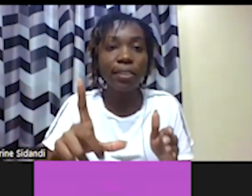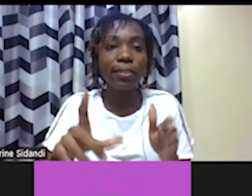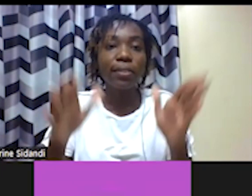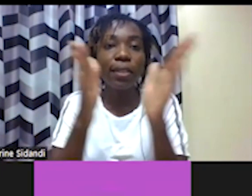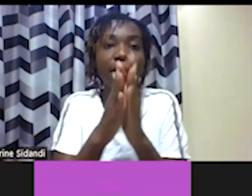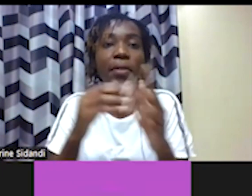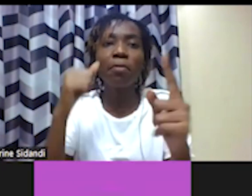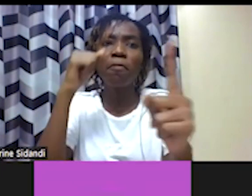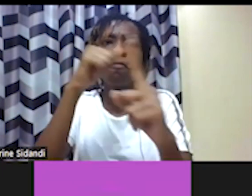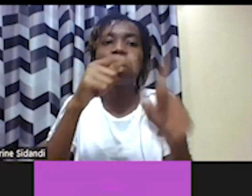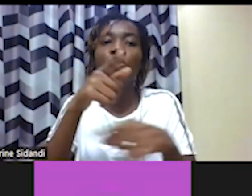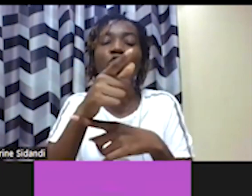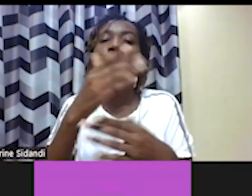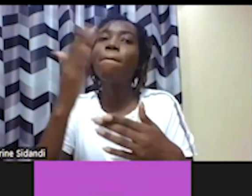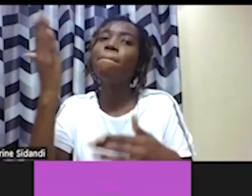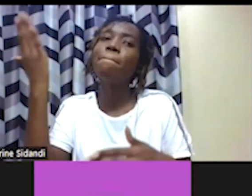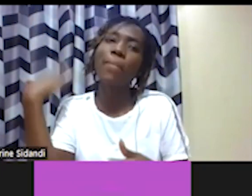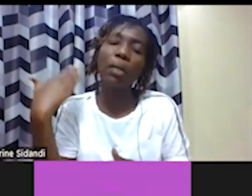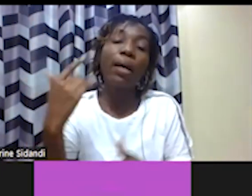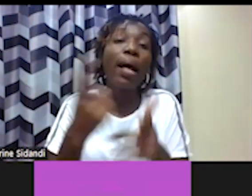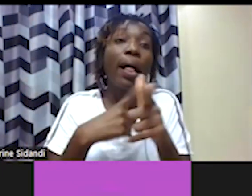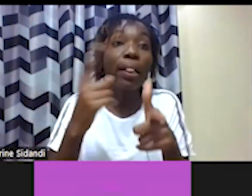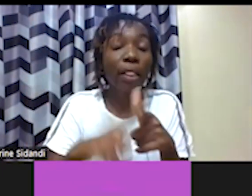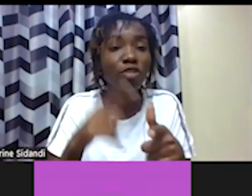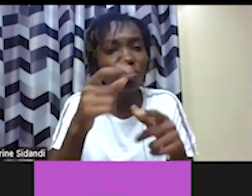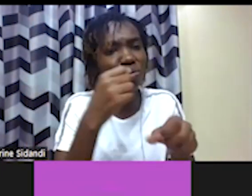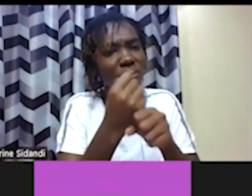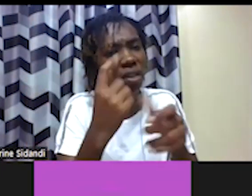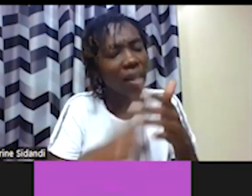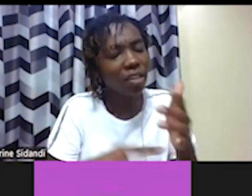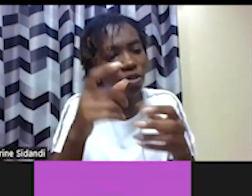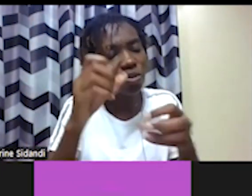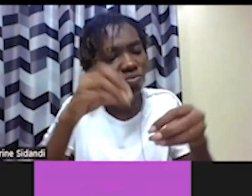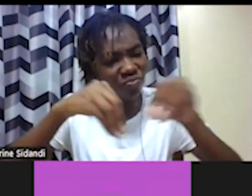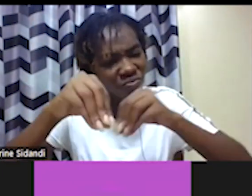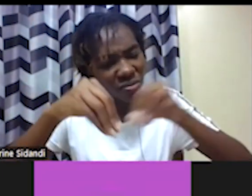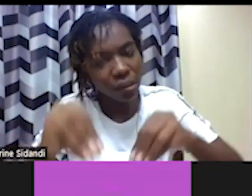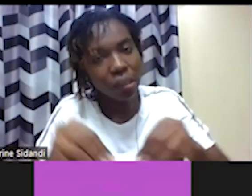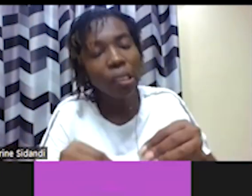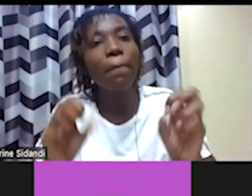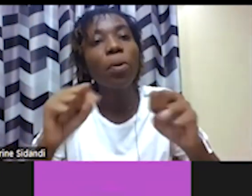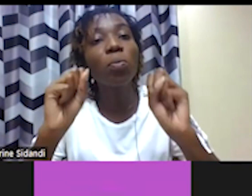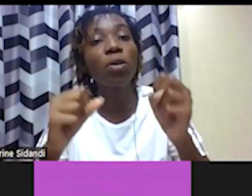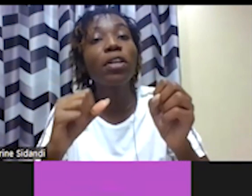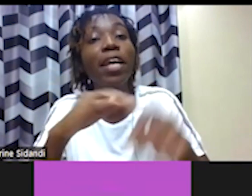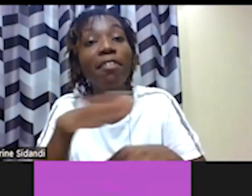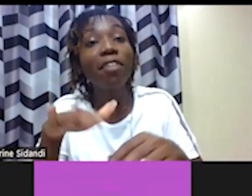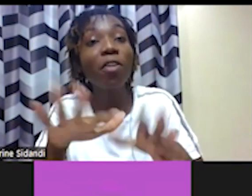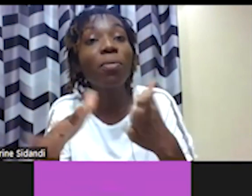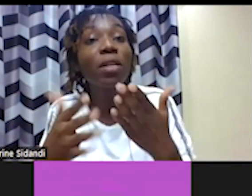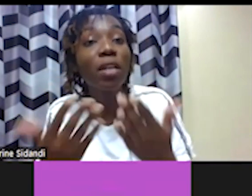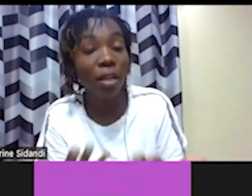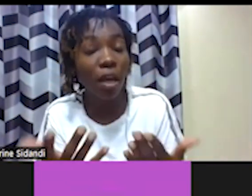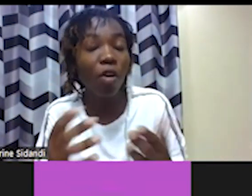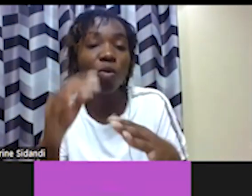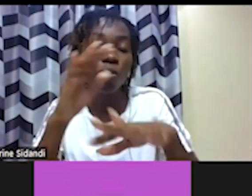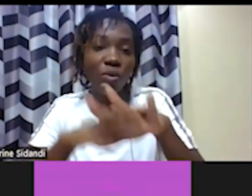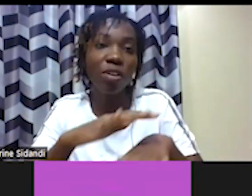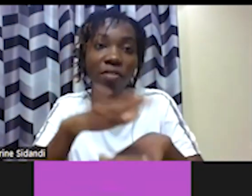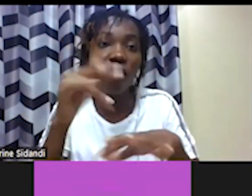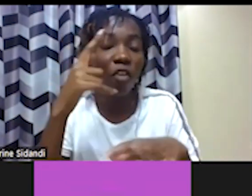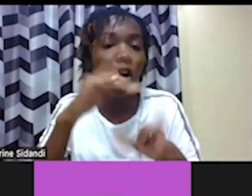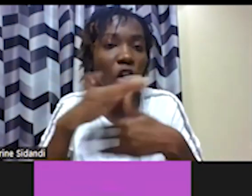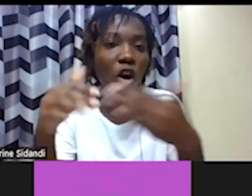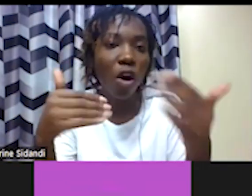you back. So the only way to do is, how do you create an enabling environment, a conducive environment for all of you